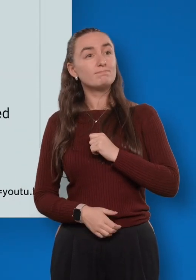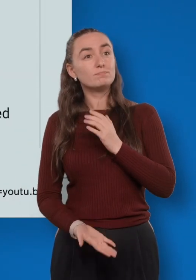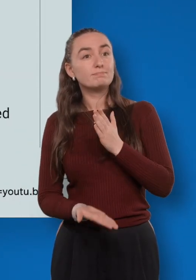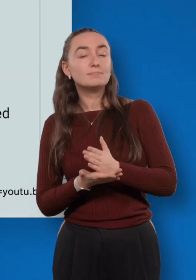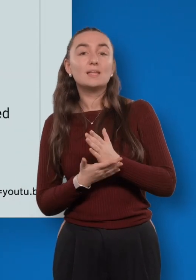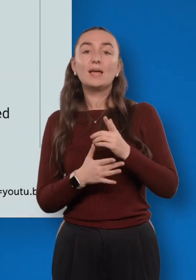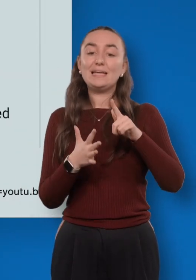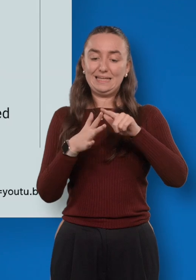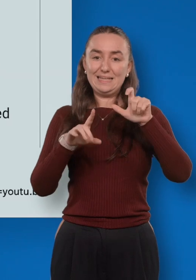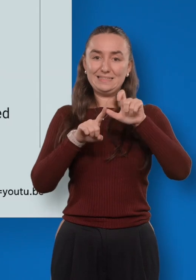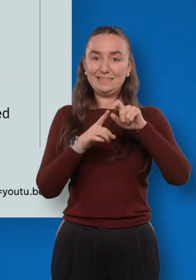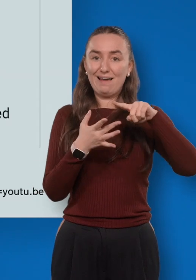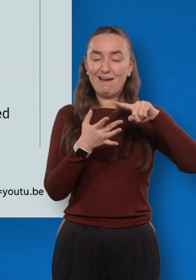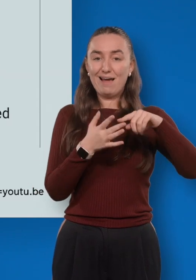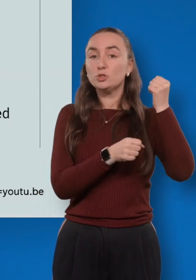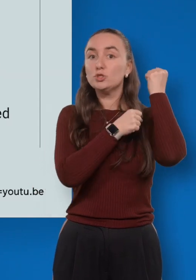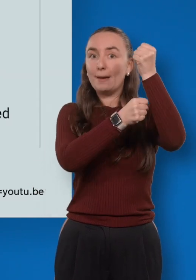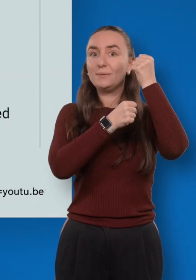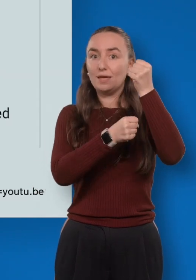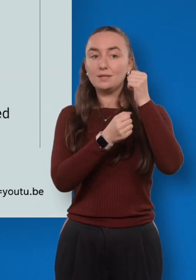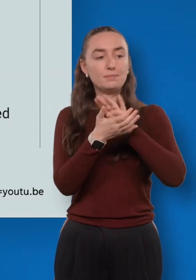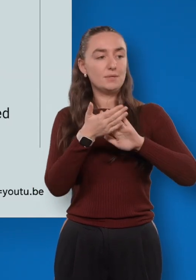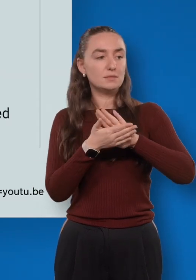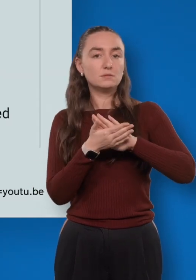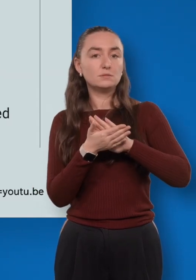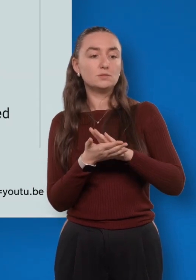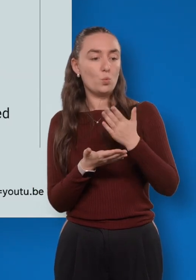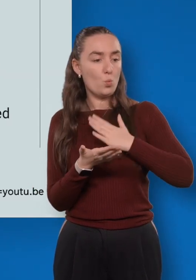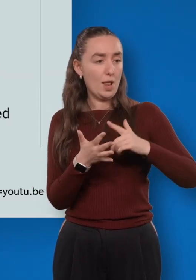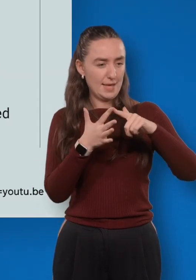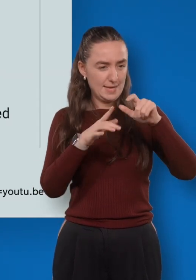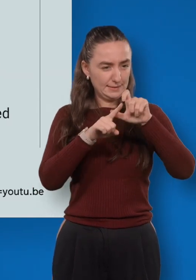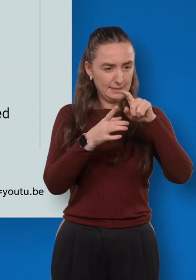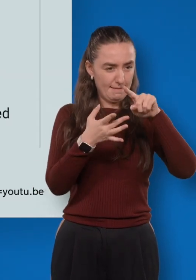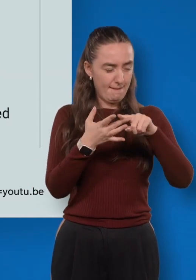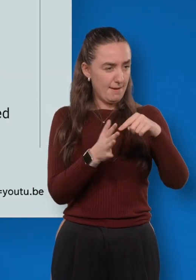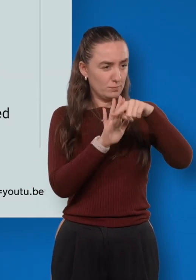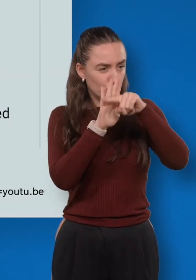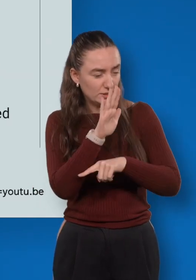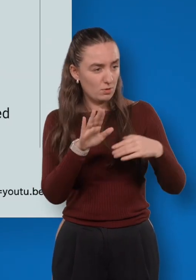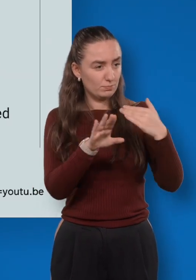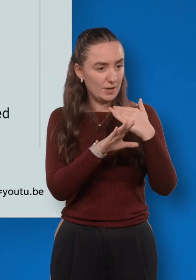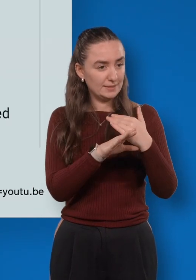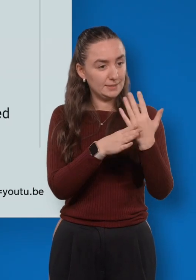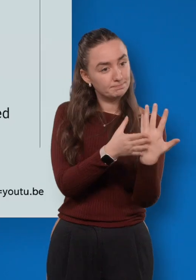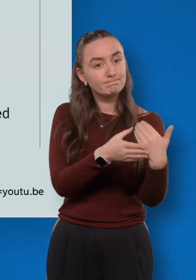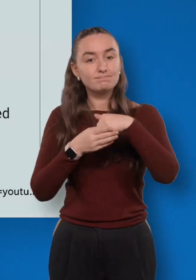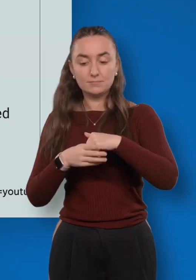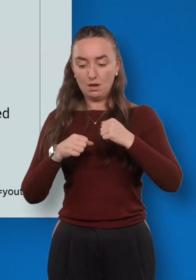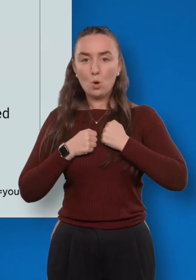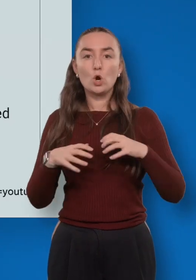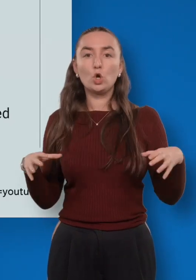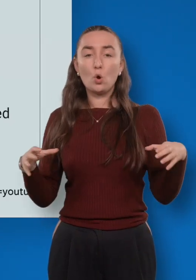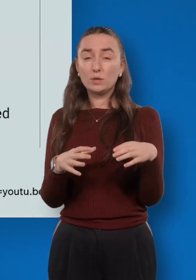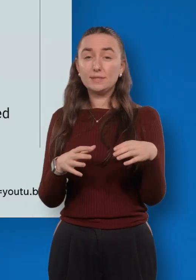EDI champion, which means to look at embedding EDI principles and practices in everything that we do as a caucus, but also